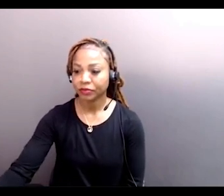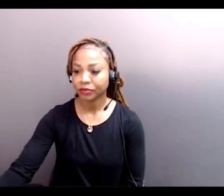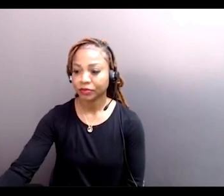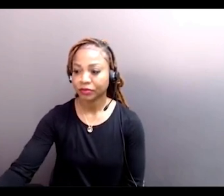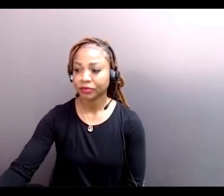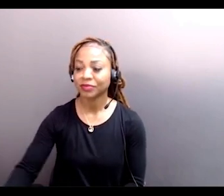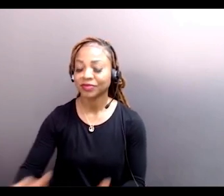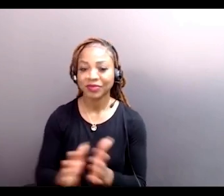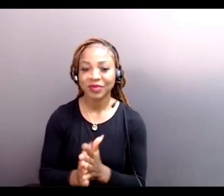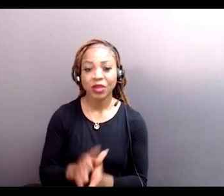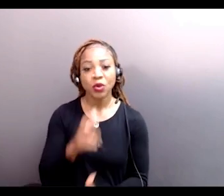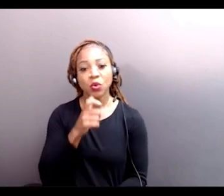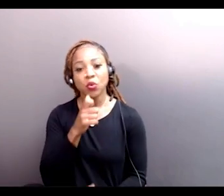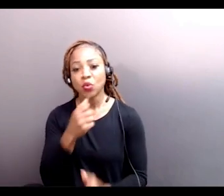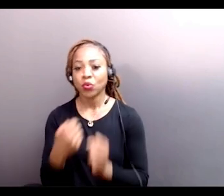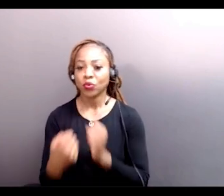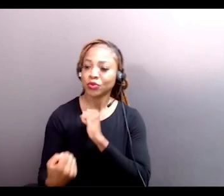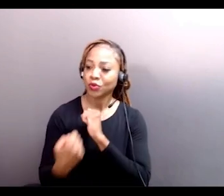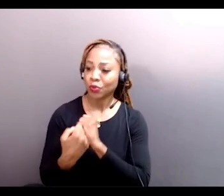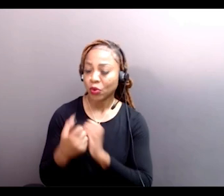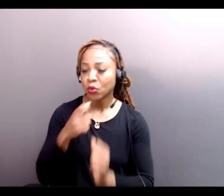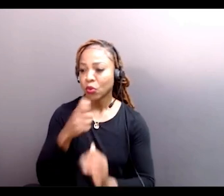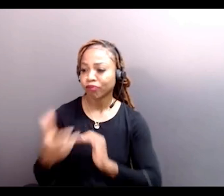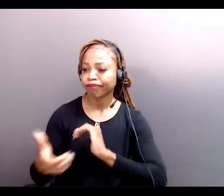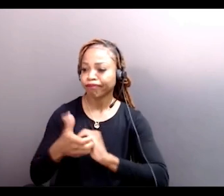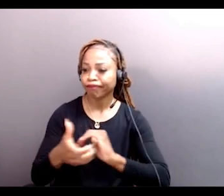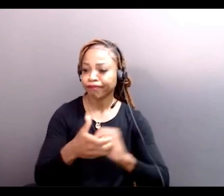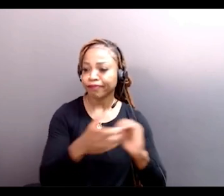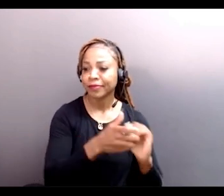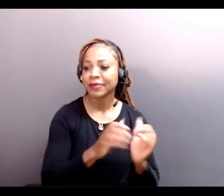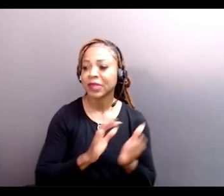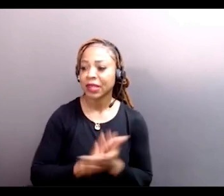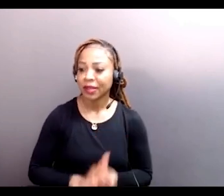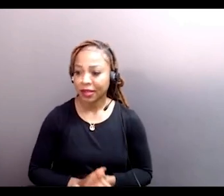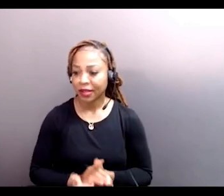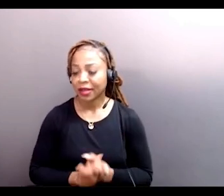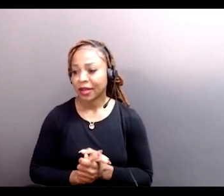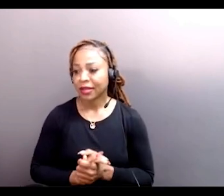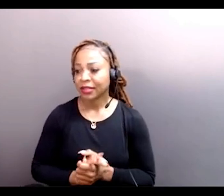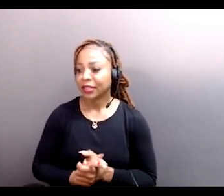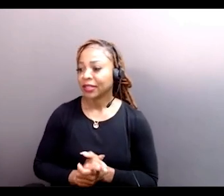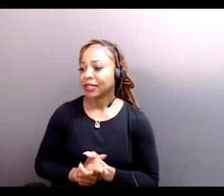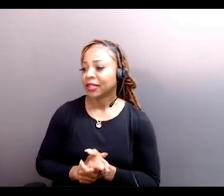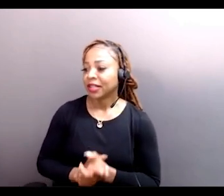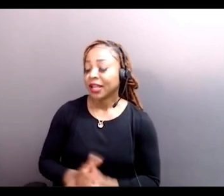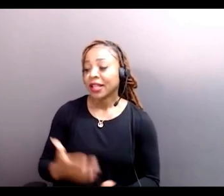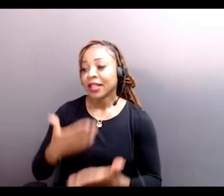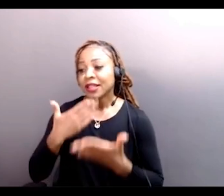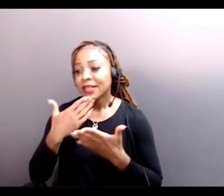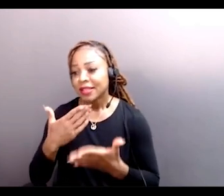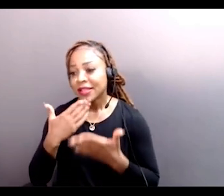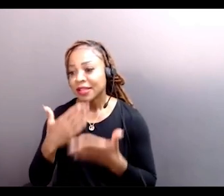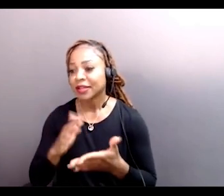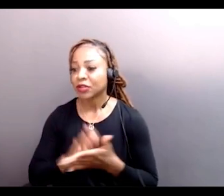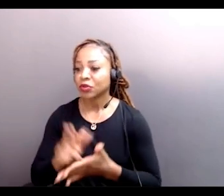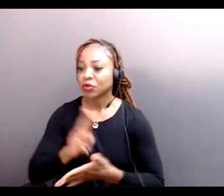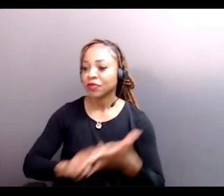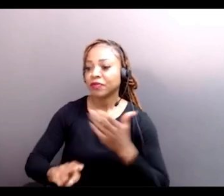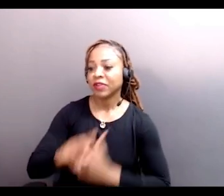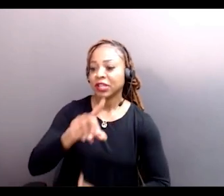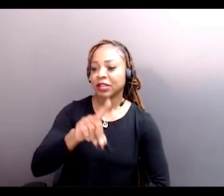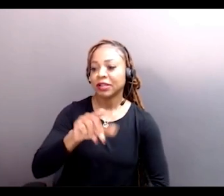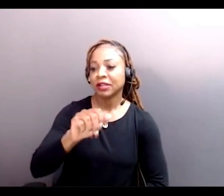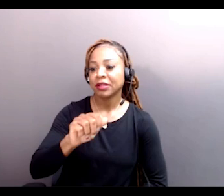So again, just our funders, the people that we've been working with to the work to the state. And we do want to thank